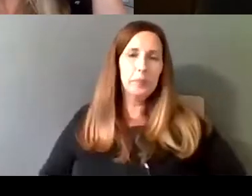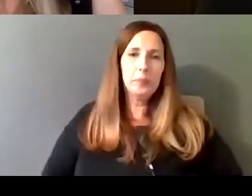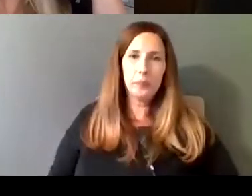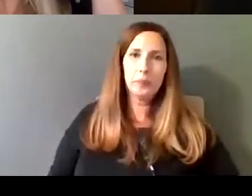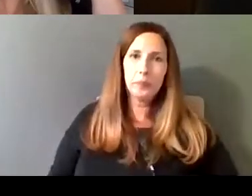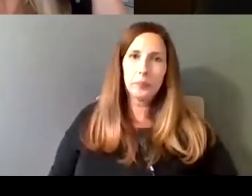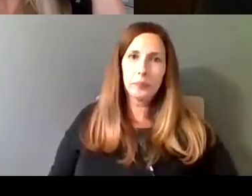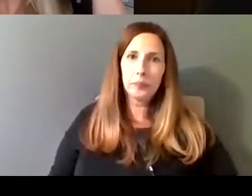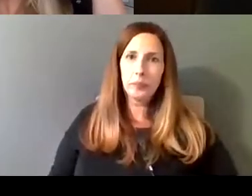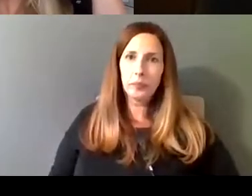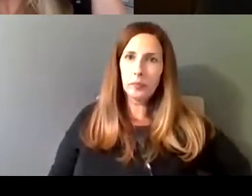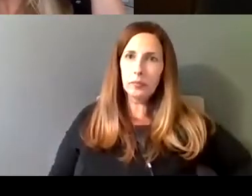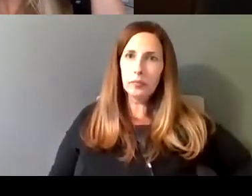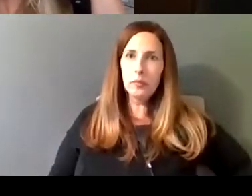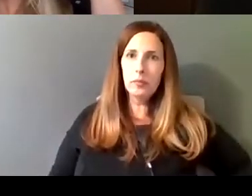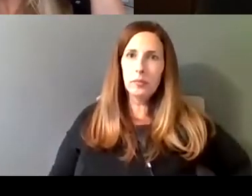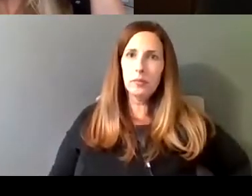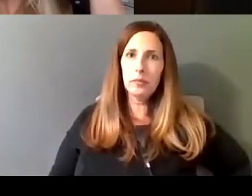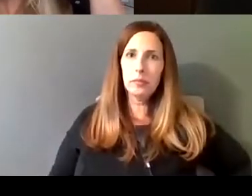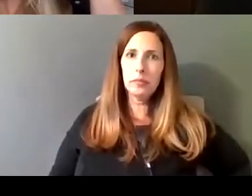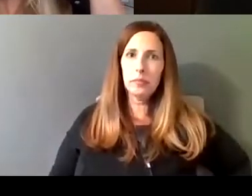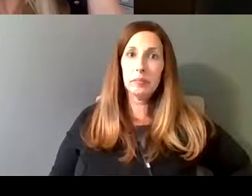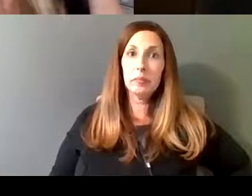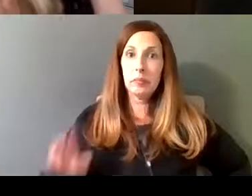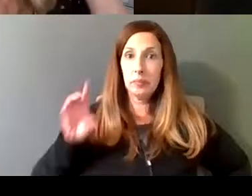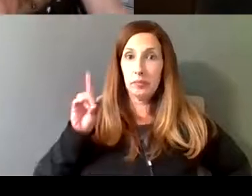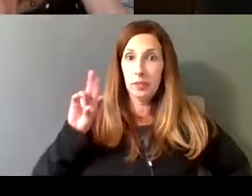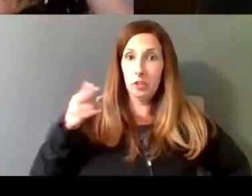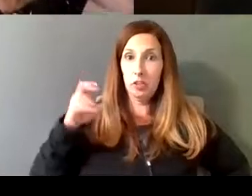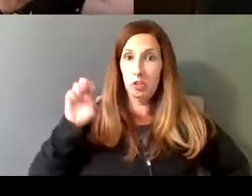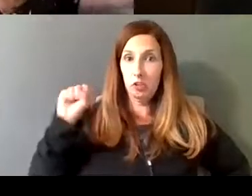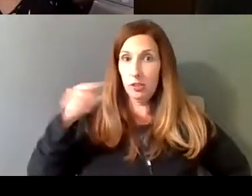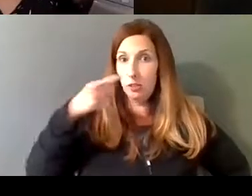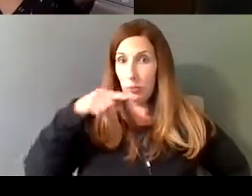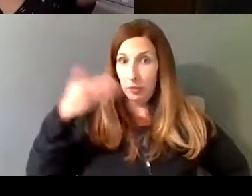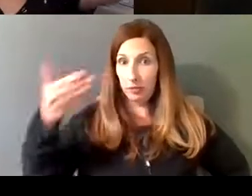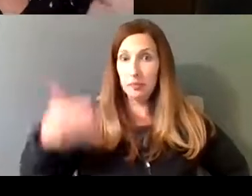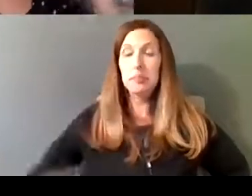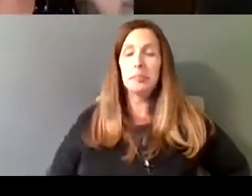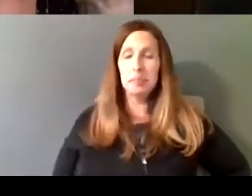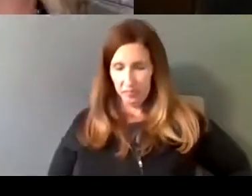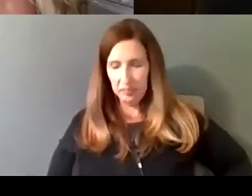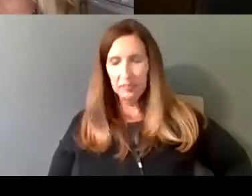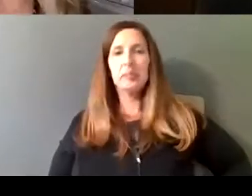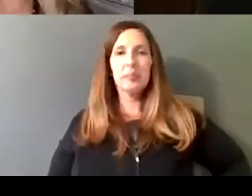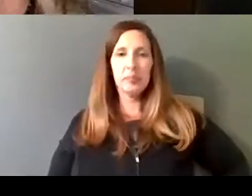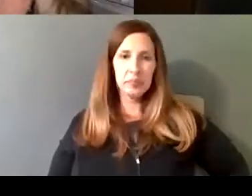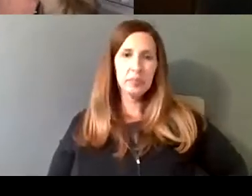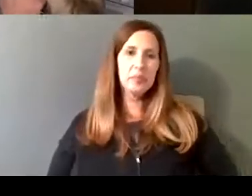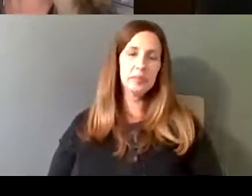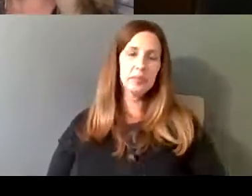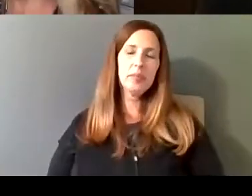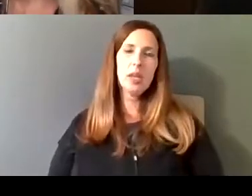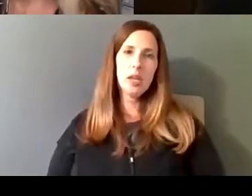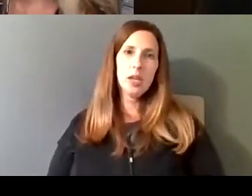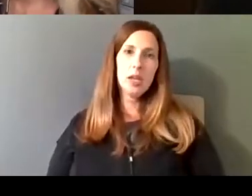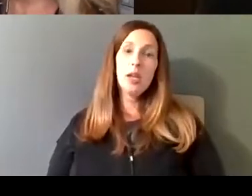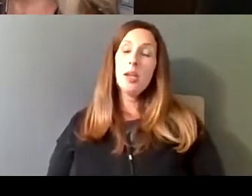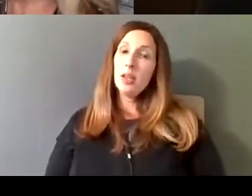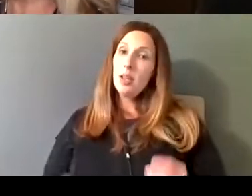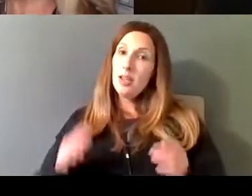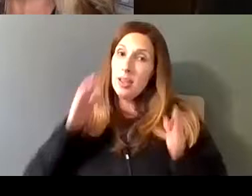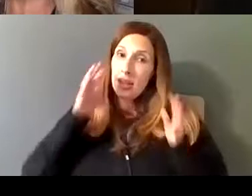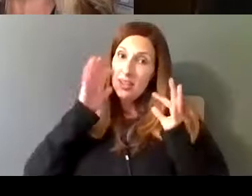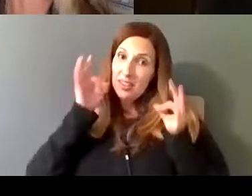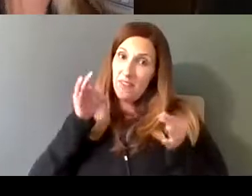barriers? Duchess, I'd love for you to kick this one off. Sure. So it definitely pays. And